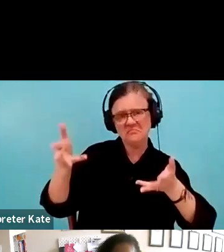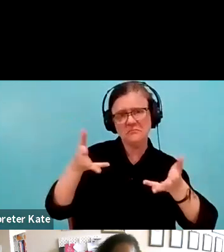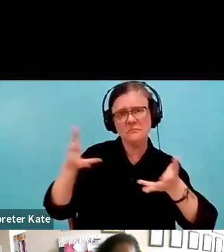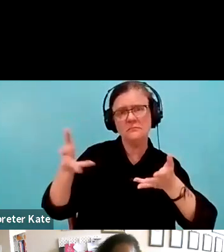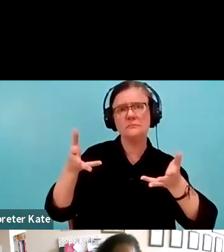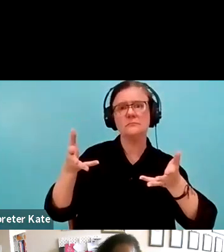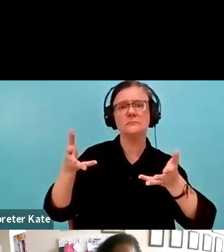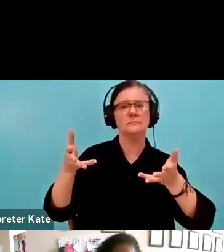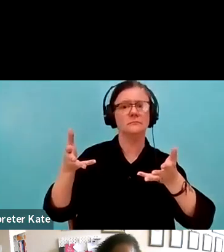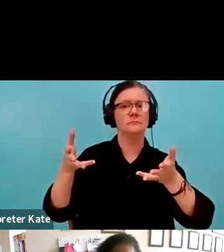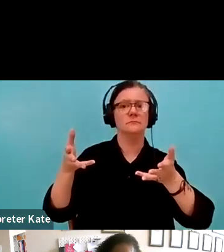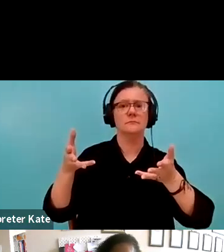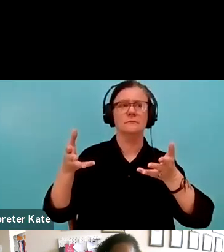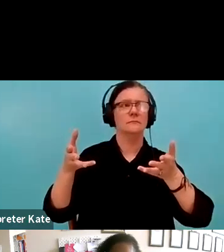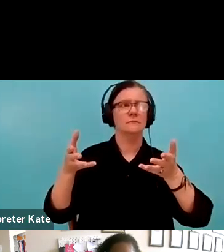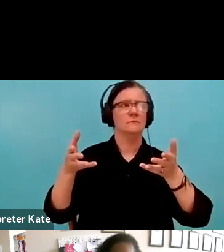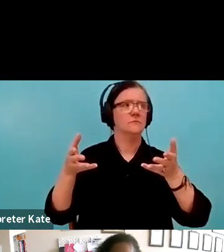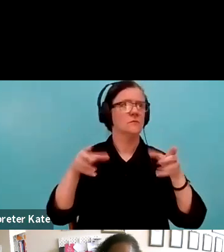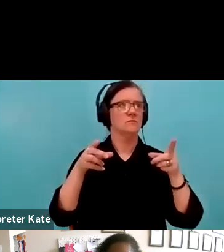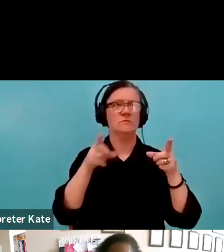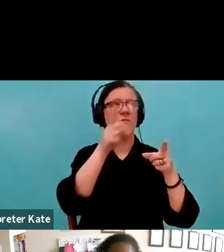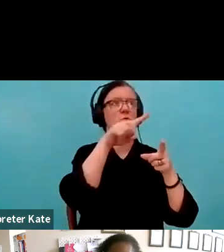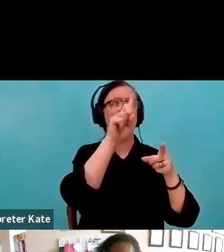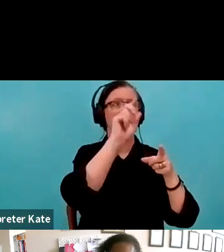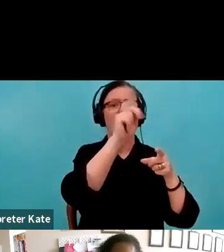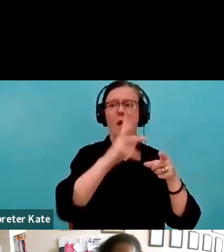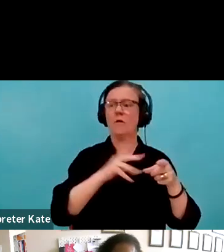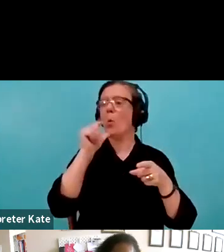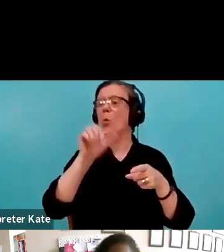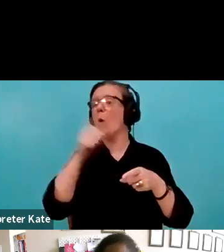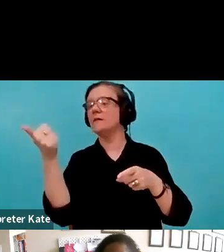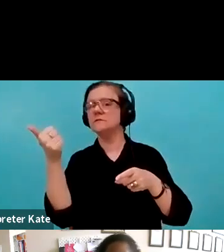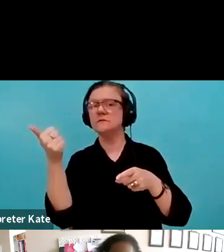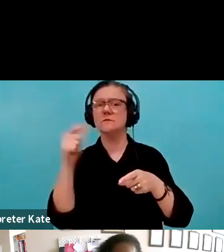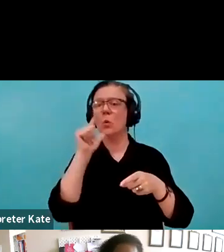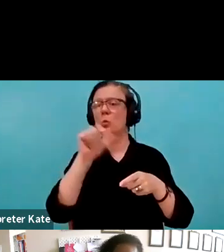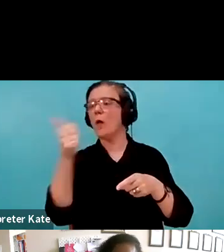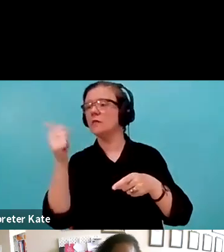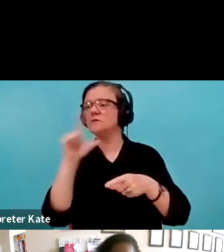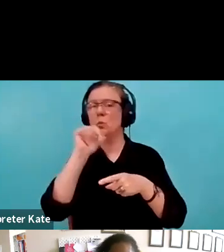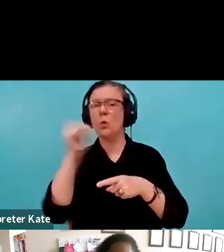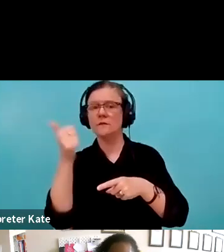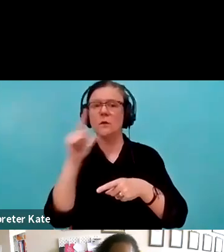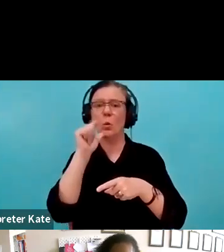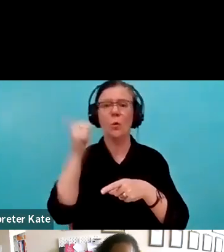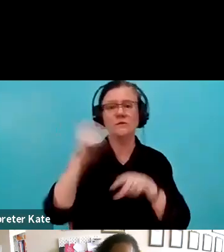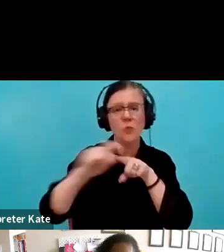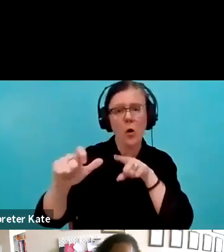to just allowing us to kind of take it and go, okay, who else can we bring? Who else can we talk to? Who,